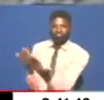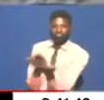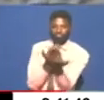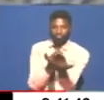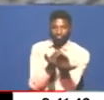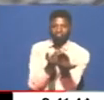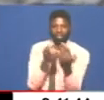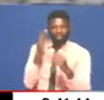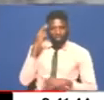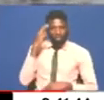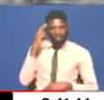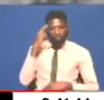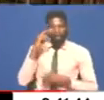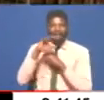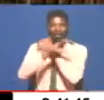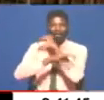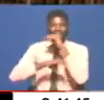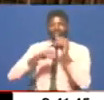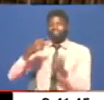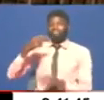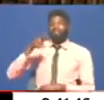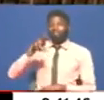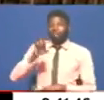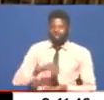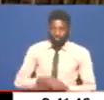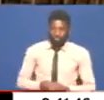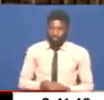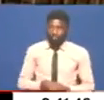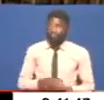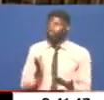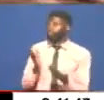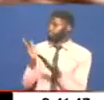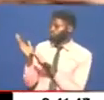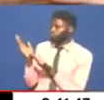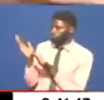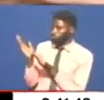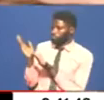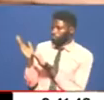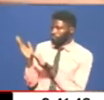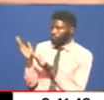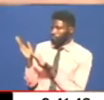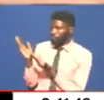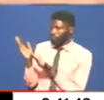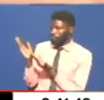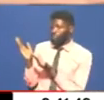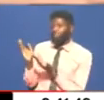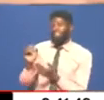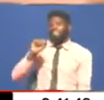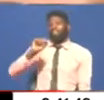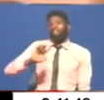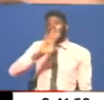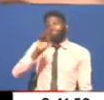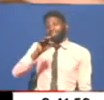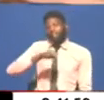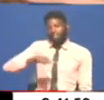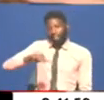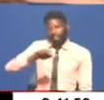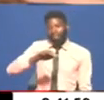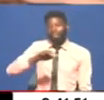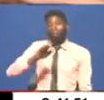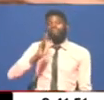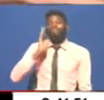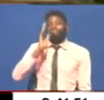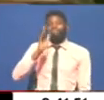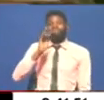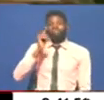hero. In honor of Tutu, the bells of the cathedral, the oldest in South Africa, will be rung daily at noon local